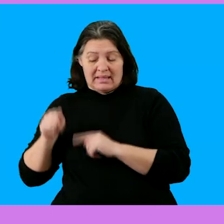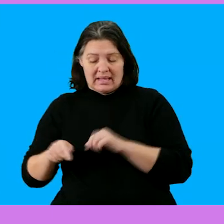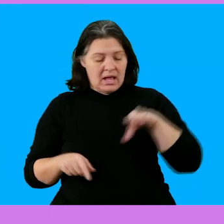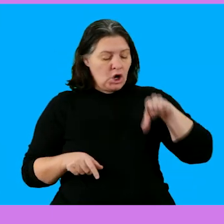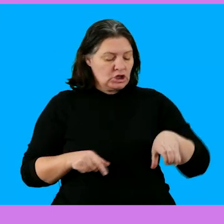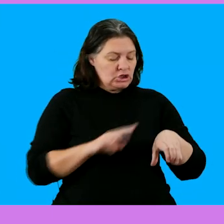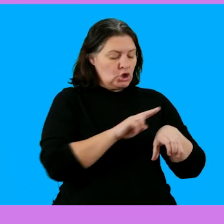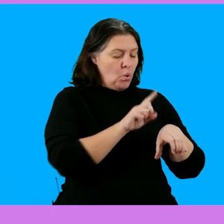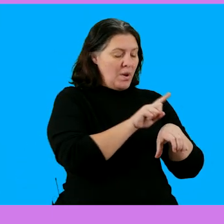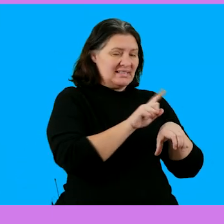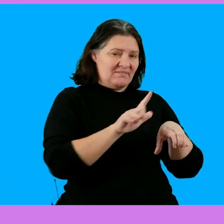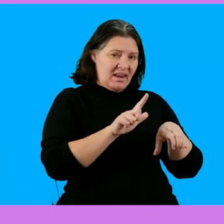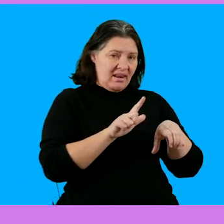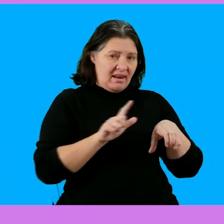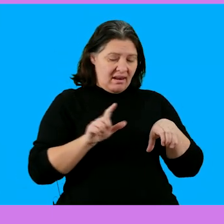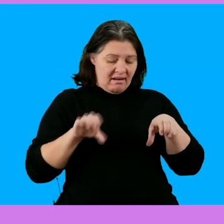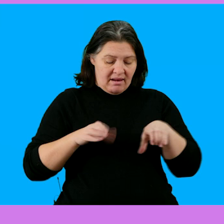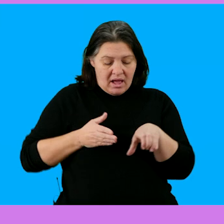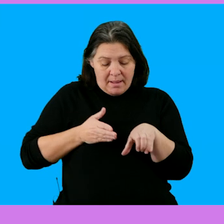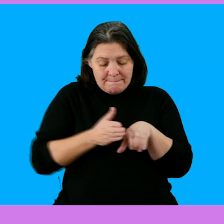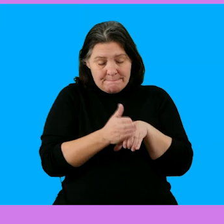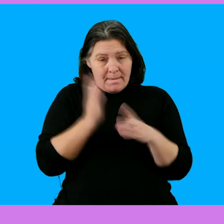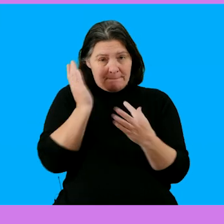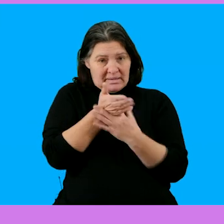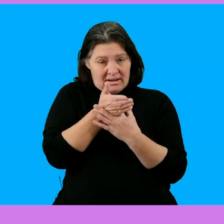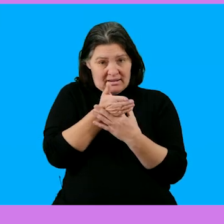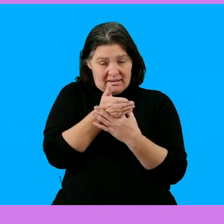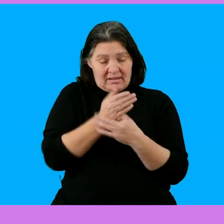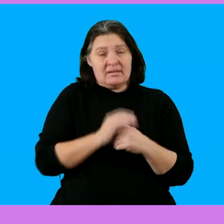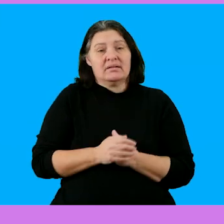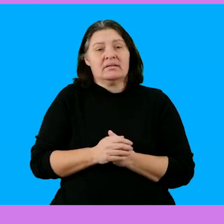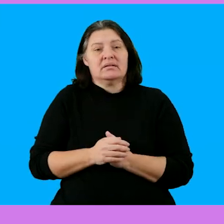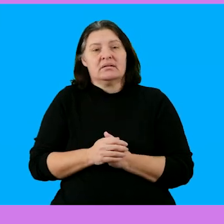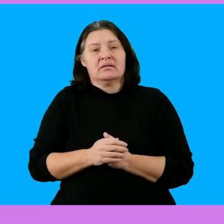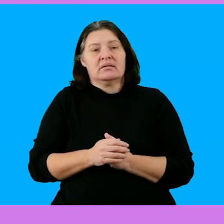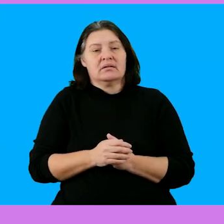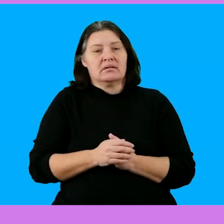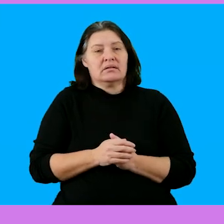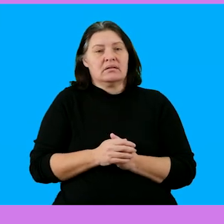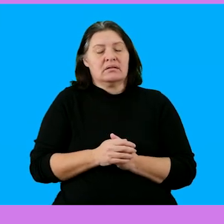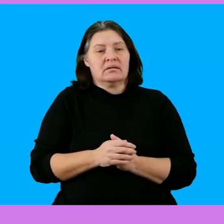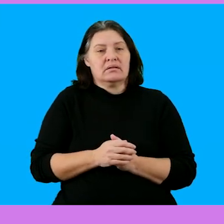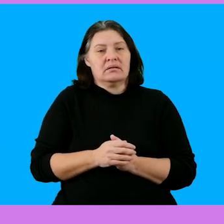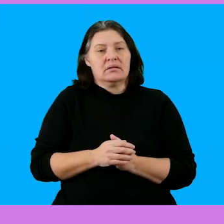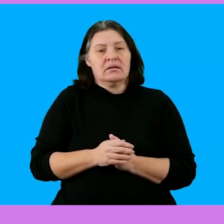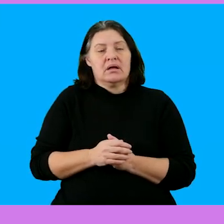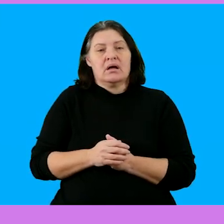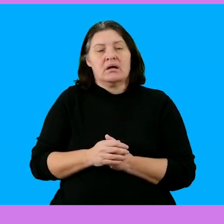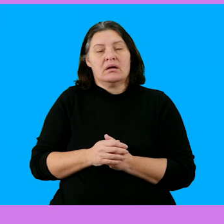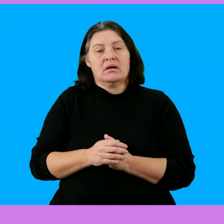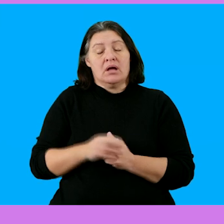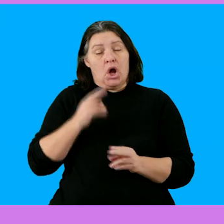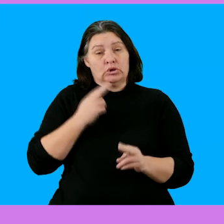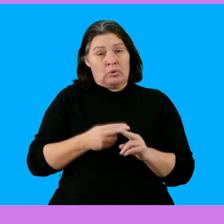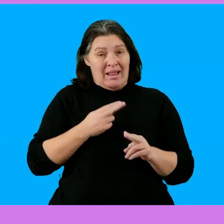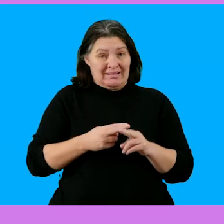reception building and cottage number 17. Can you see there? We'll then all the way Hawk, the ablution block